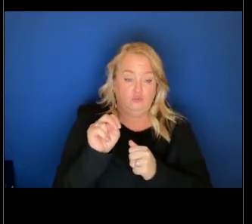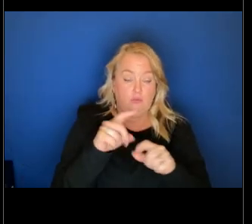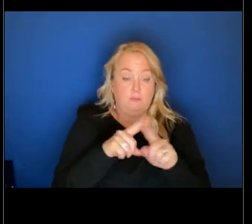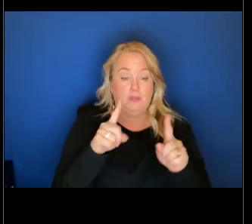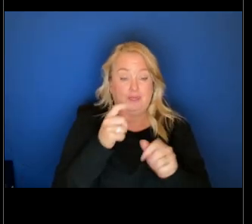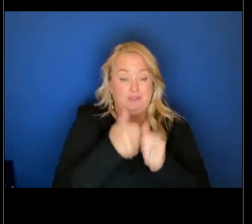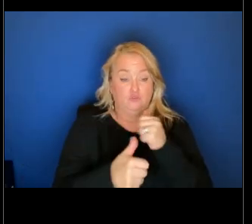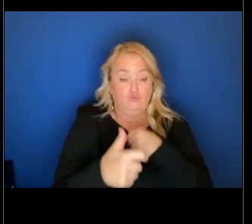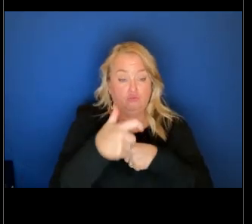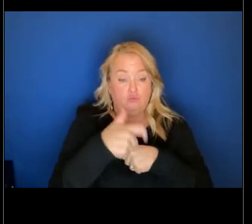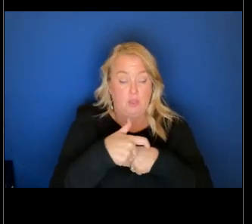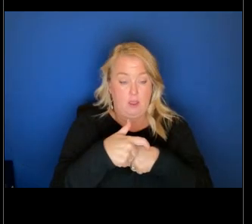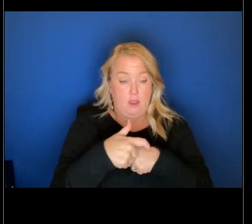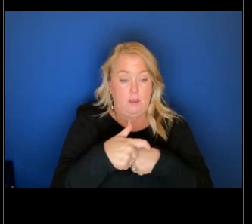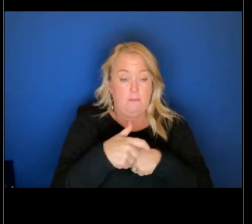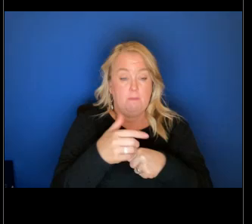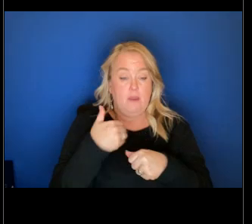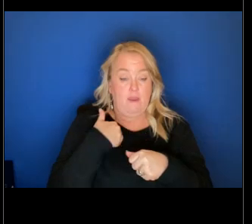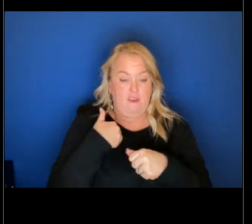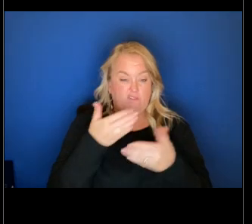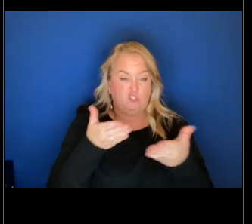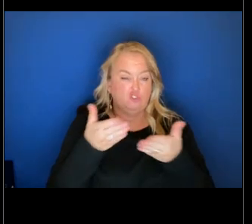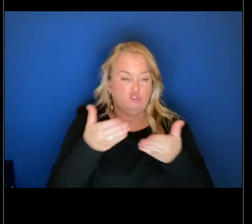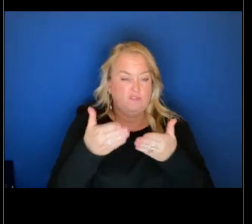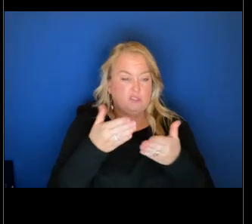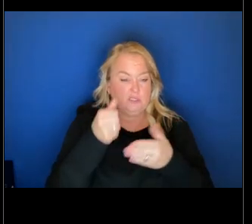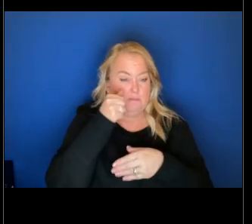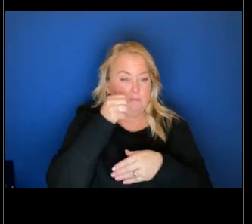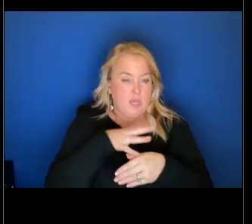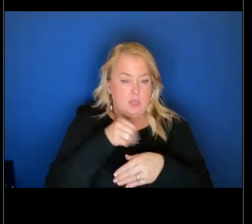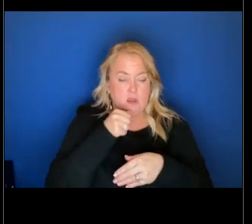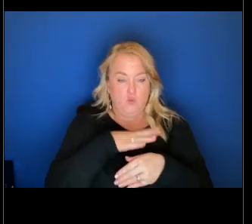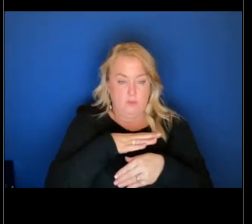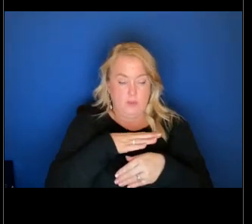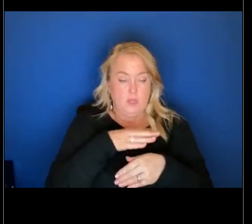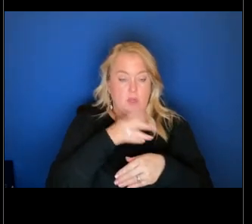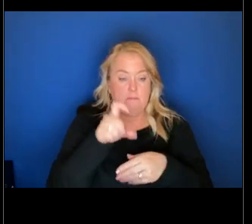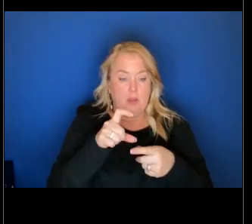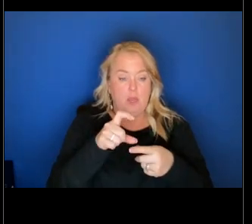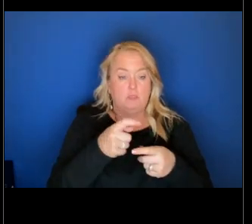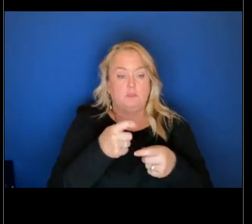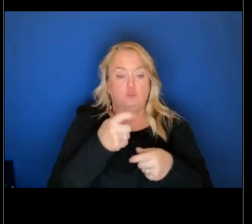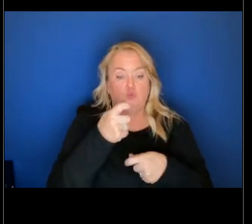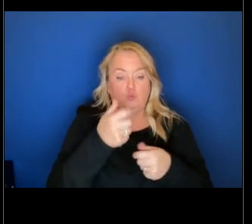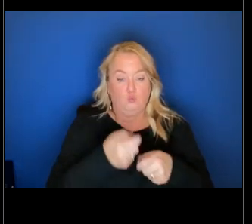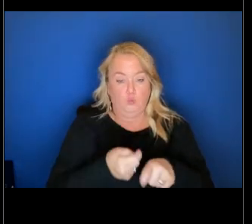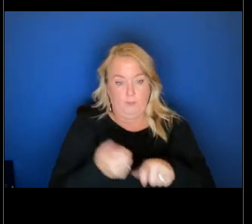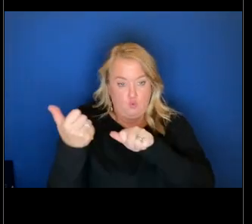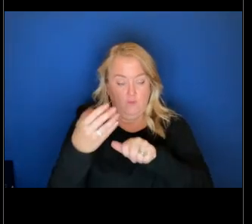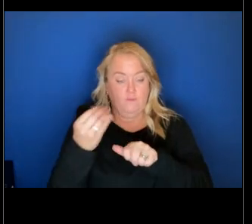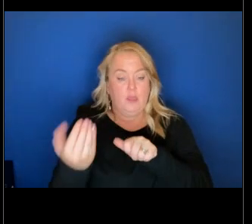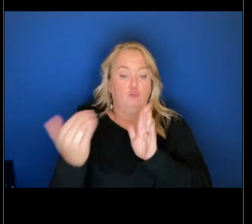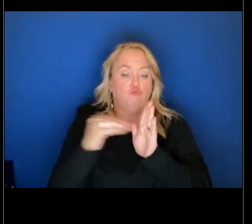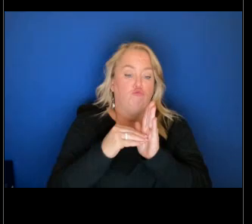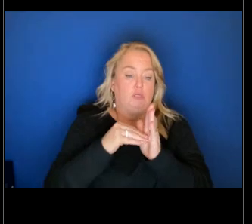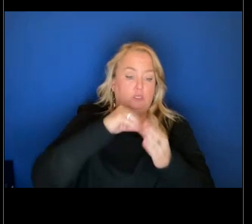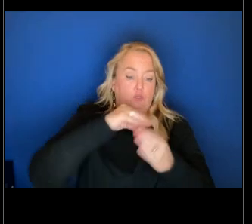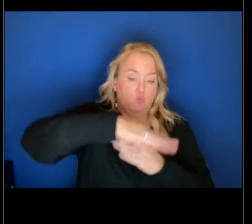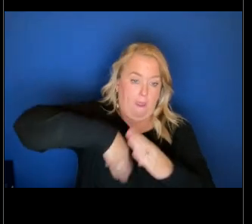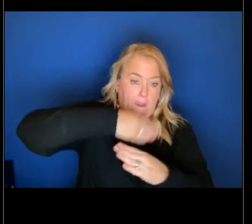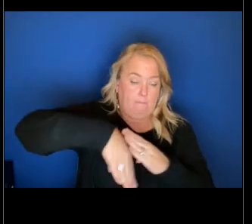time the plumbing is serviced, the insulation must be removed and reinstalled. If the pipes